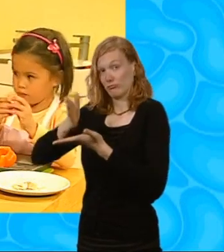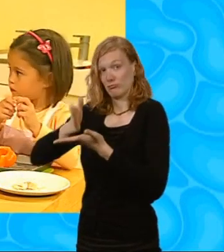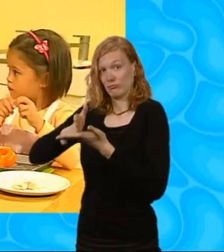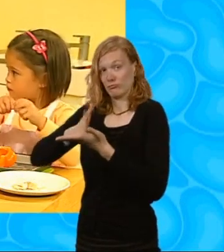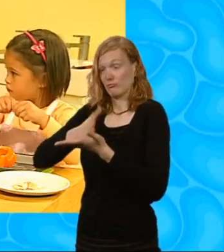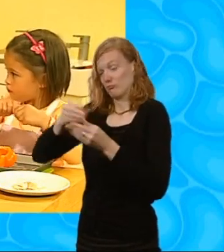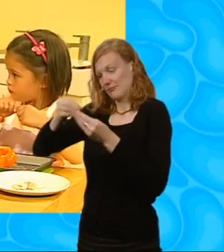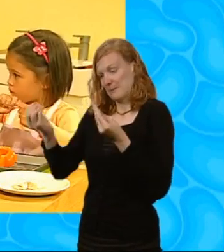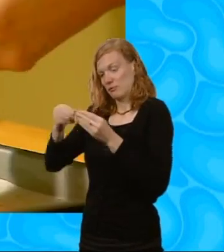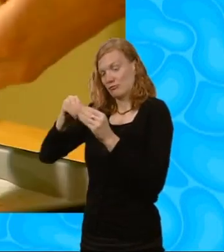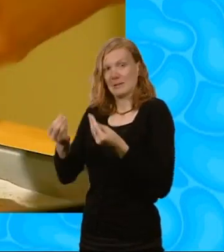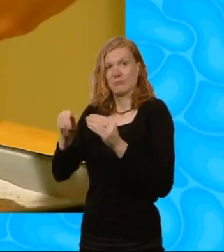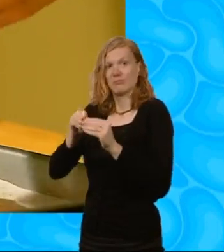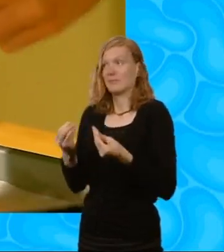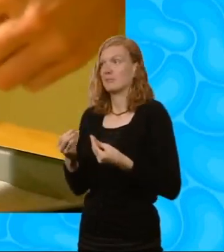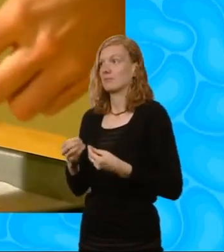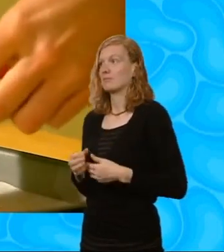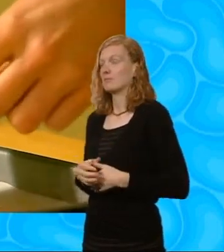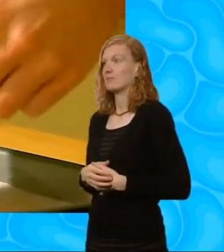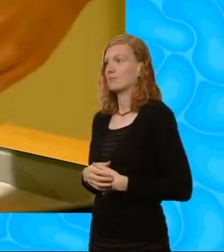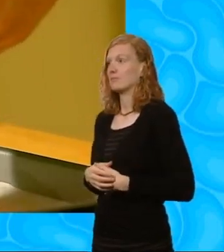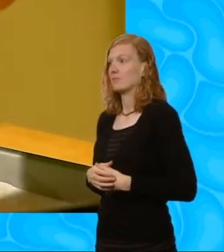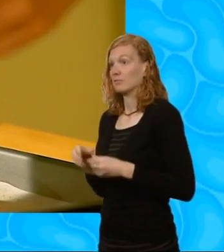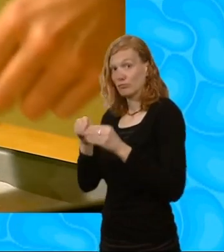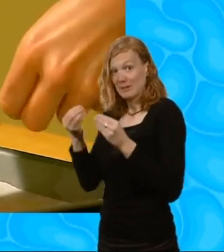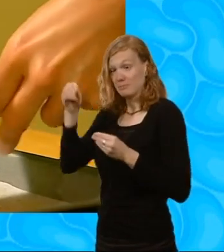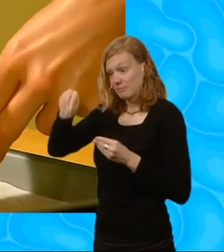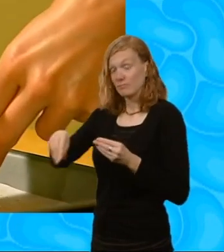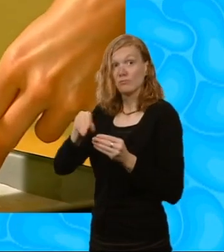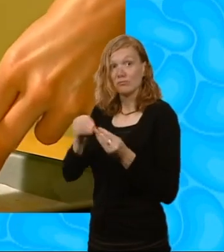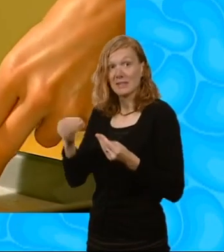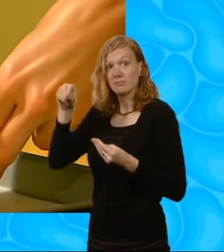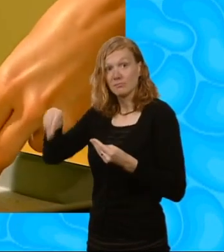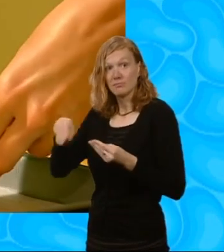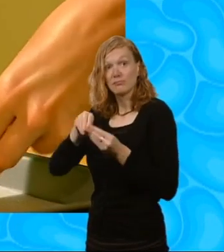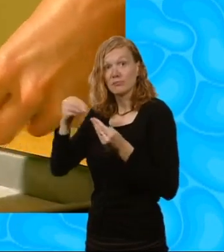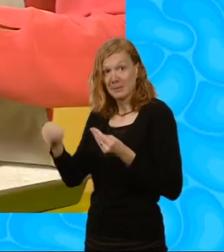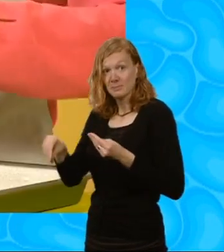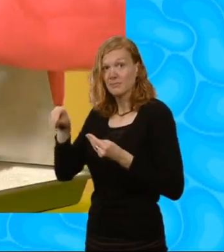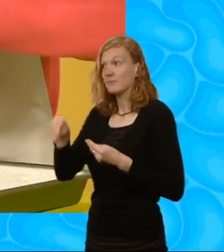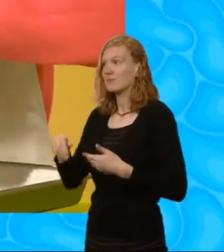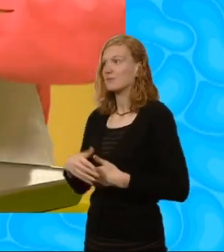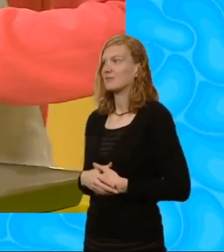it into small pieces. Now make sure you get it into all of the little holes right at the back.